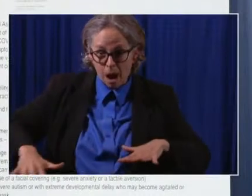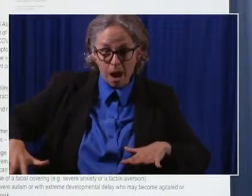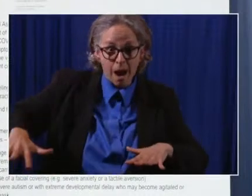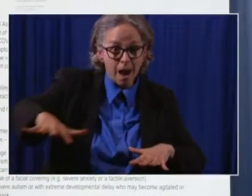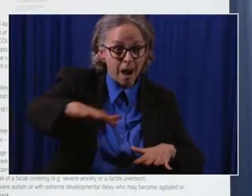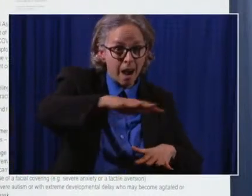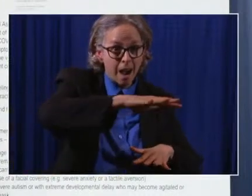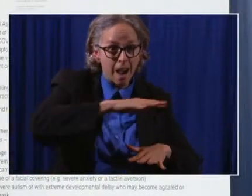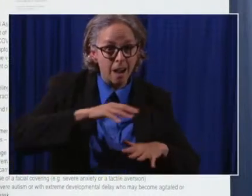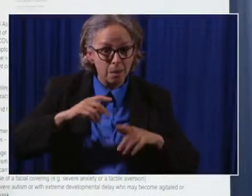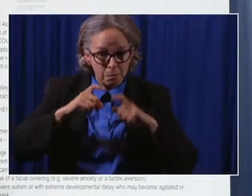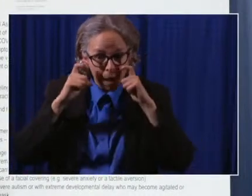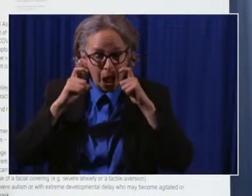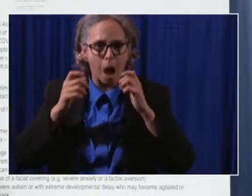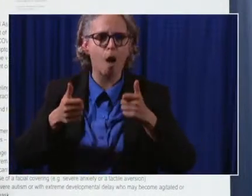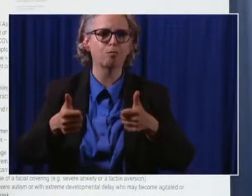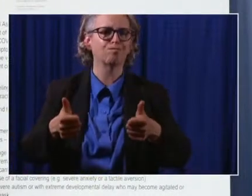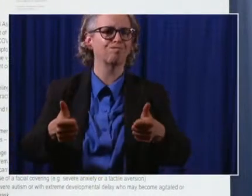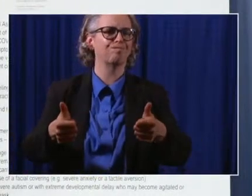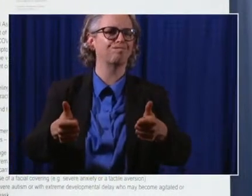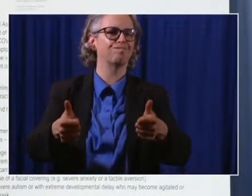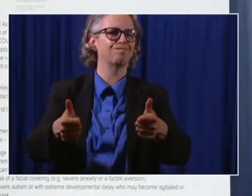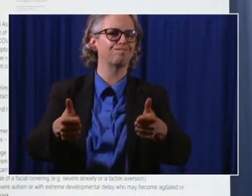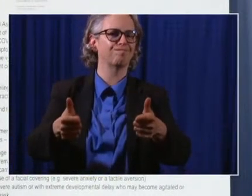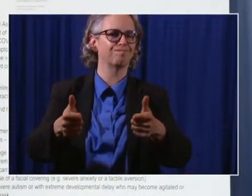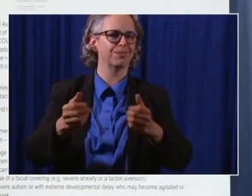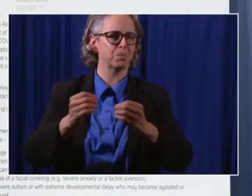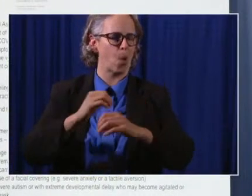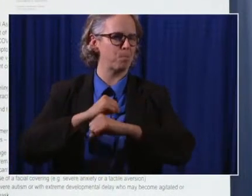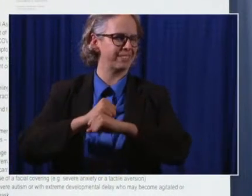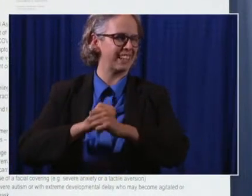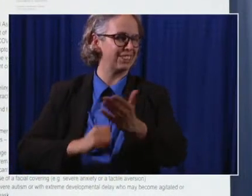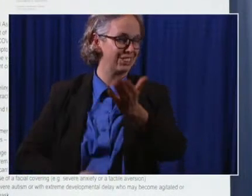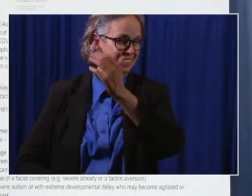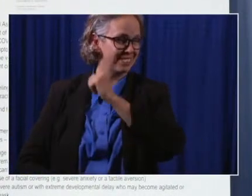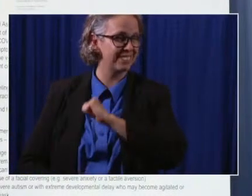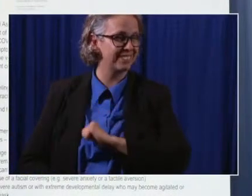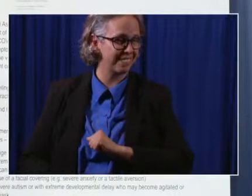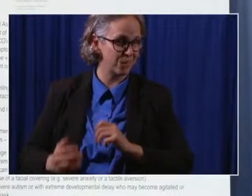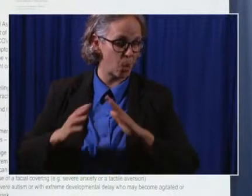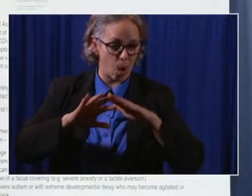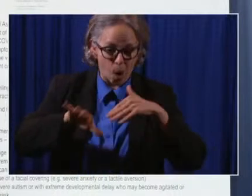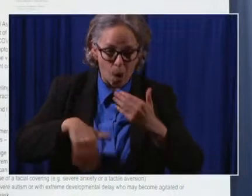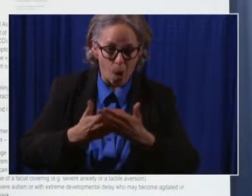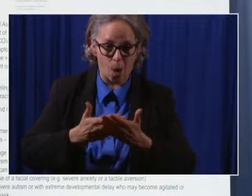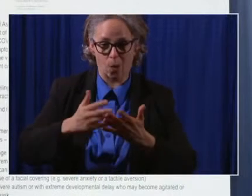mask on, it's going to give them protection. It's going to protect the other children.